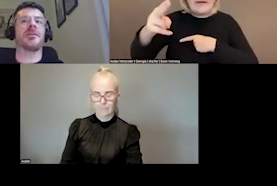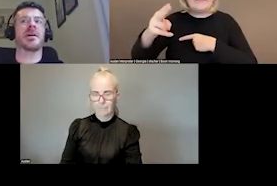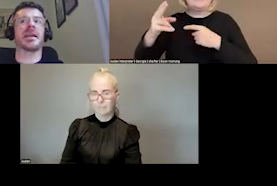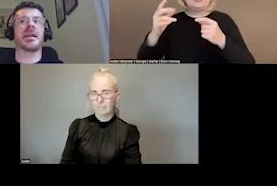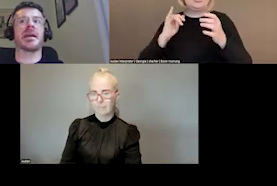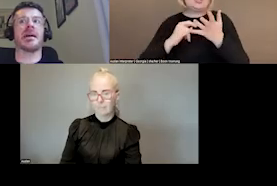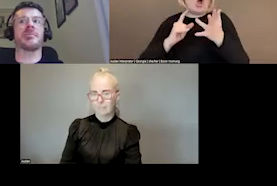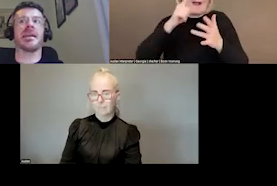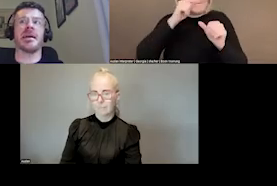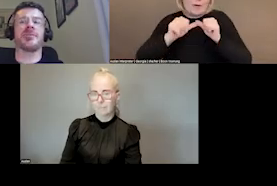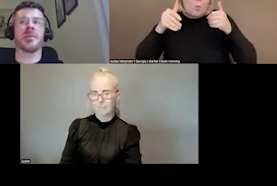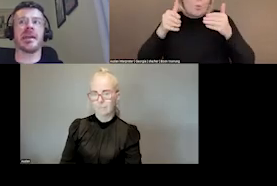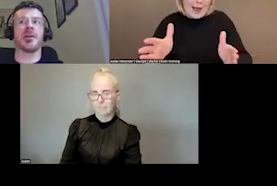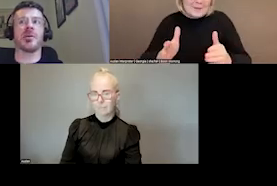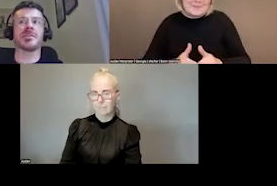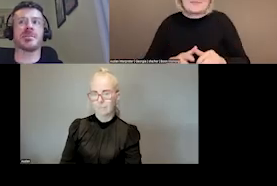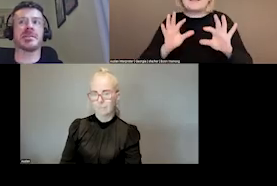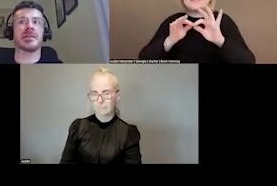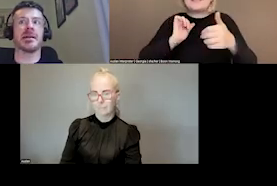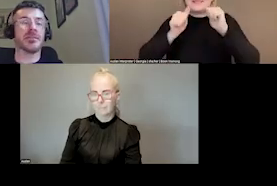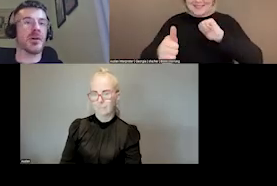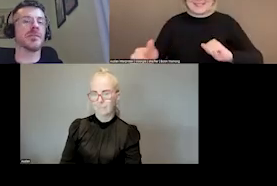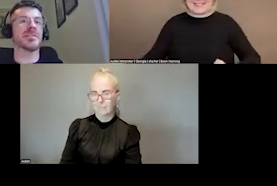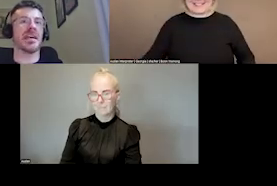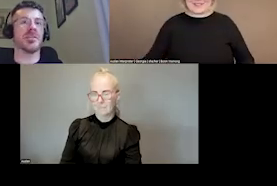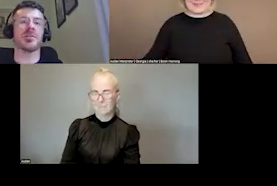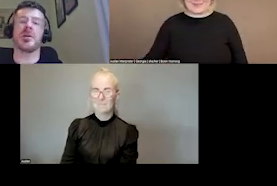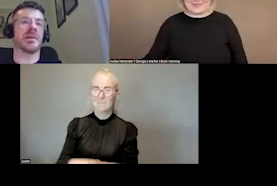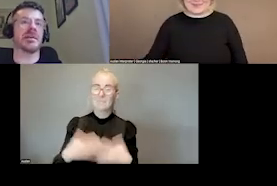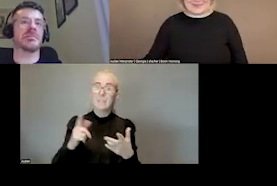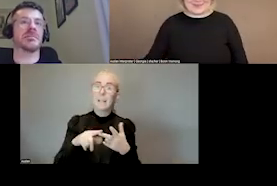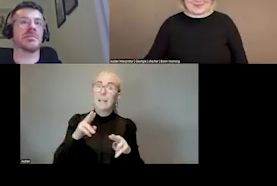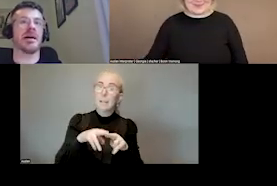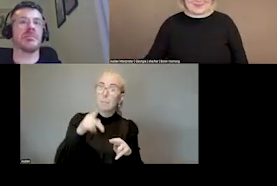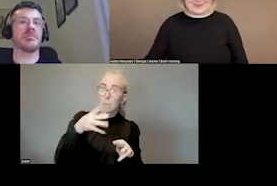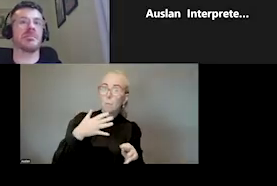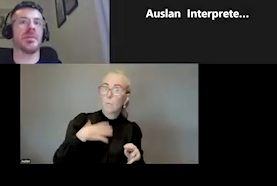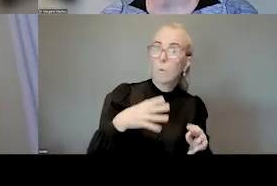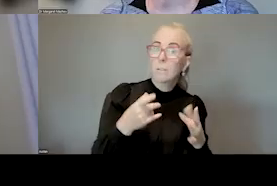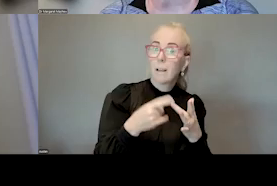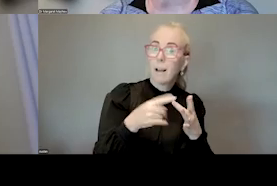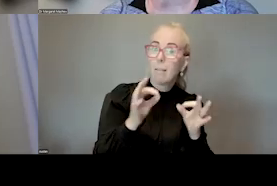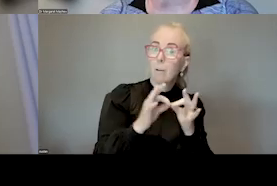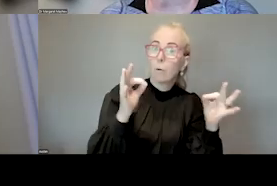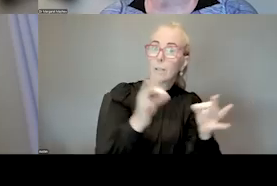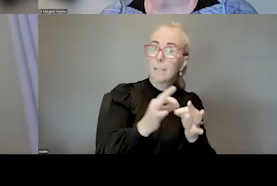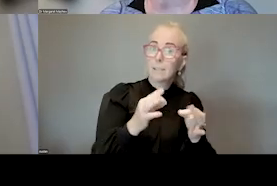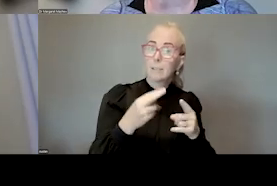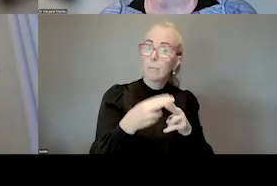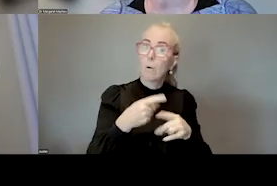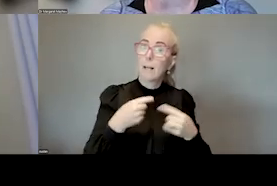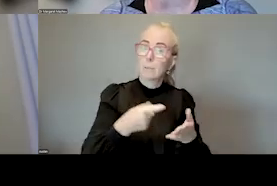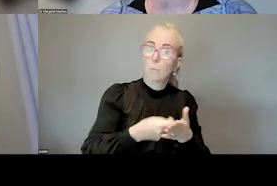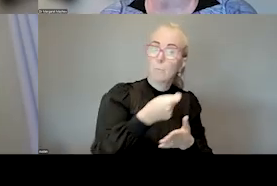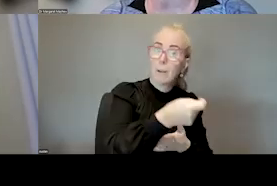so if you were getting an auspice involved, then you would not be, um, because they would be taking the tax